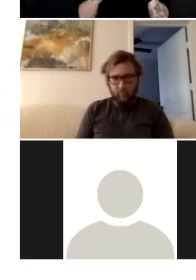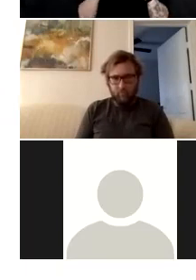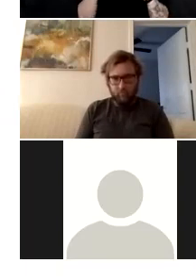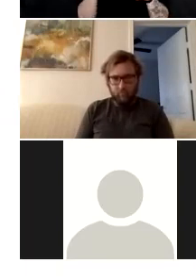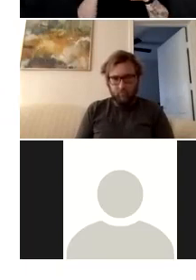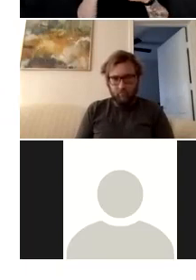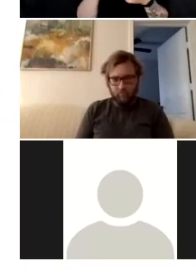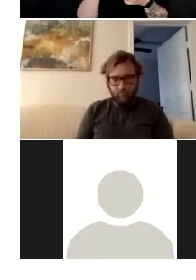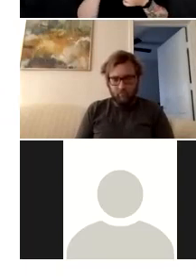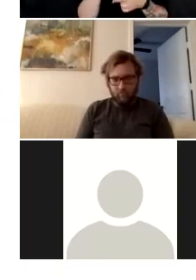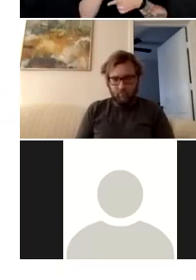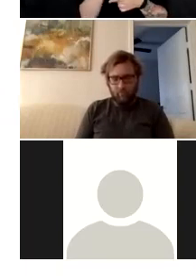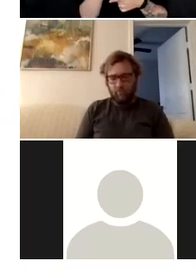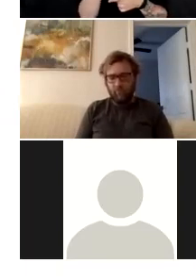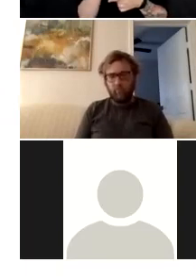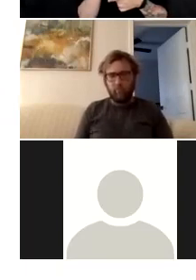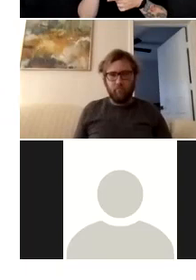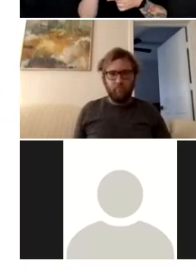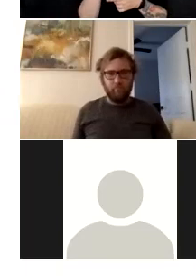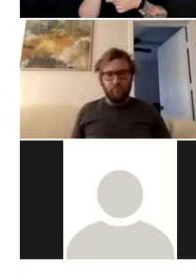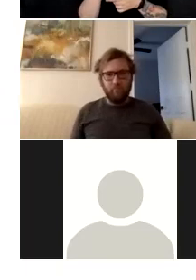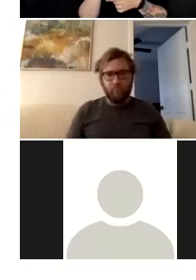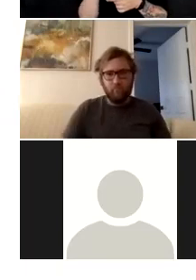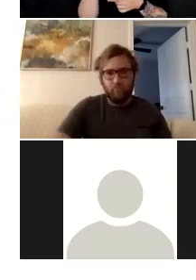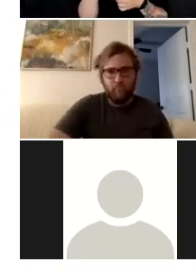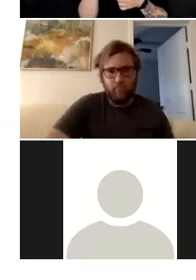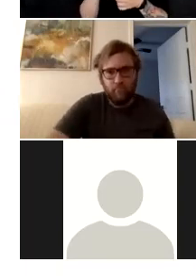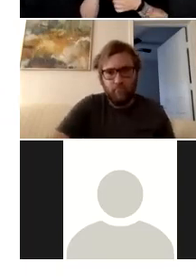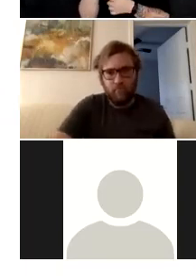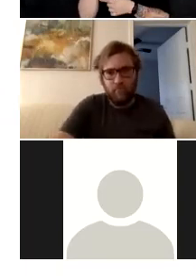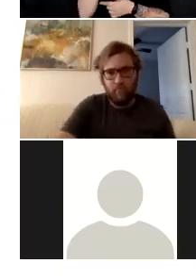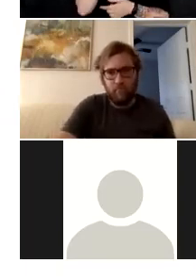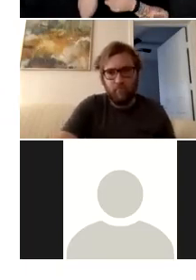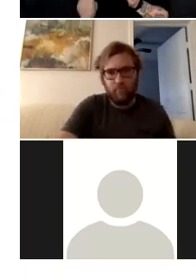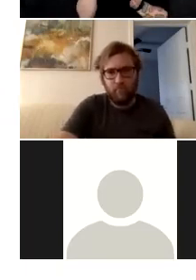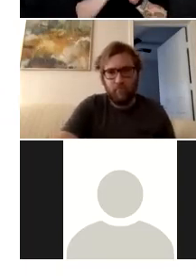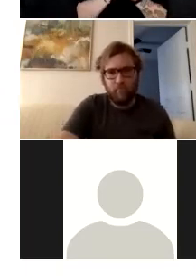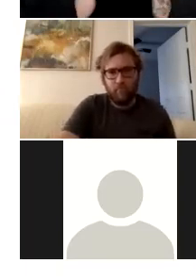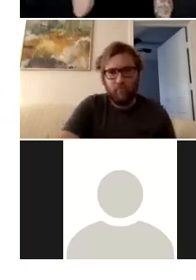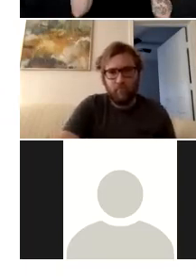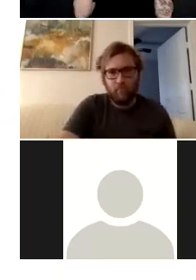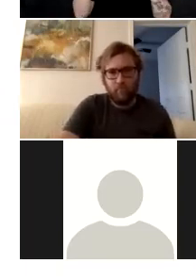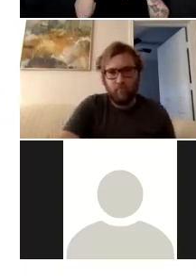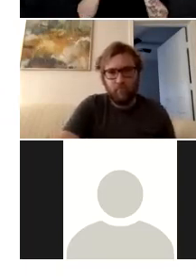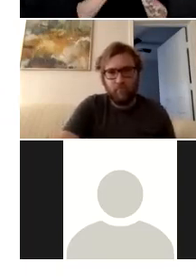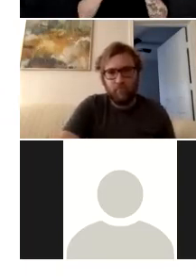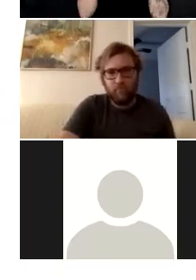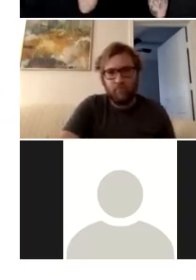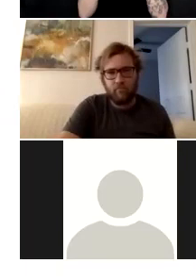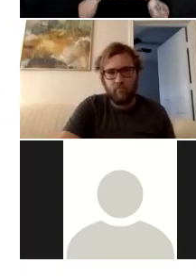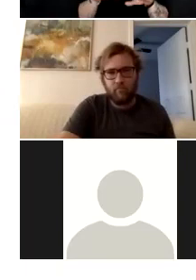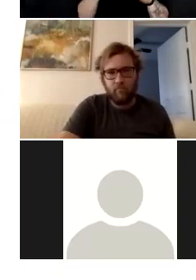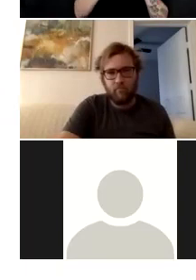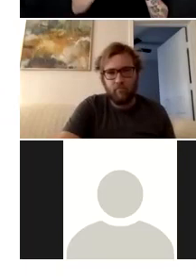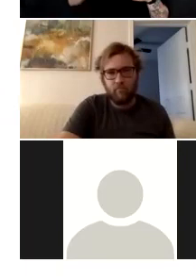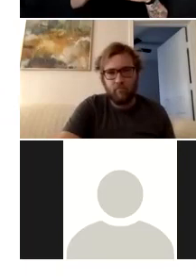went. Okay, I'll do it again just for good measure before we go into working energy, just to make sure